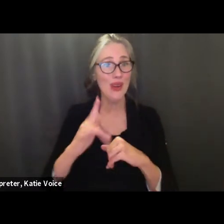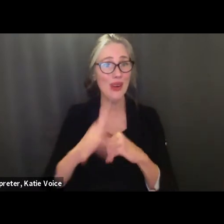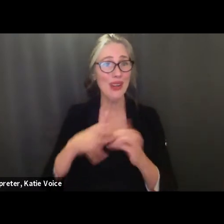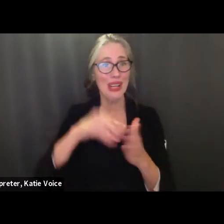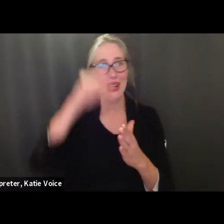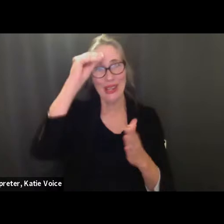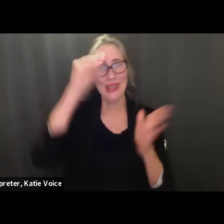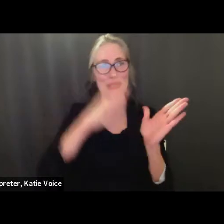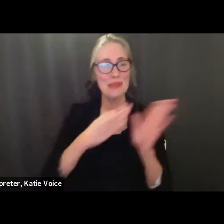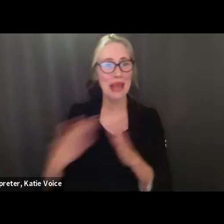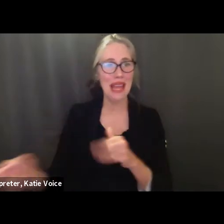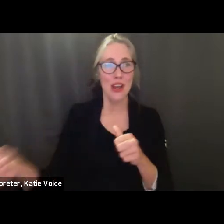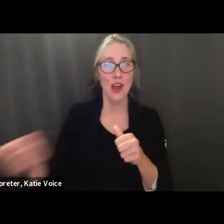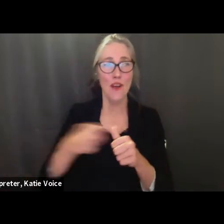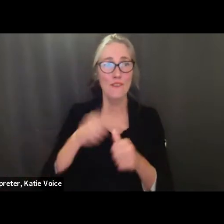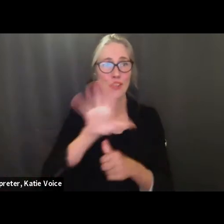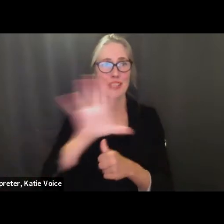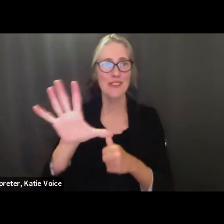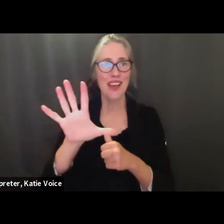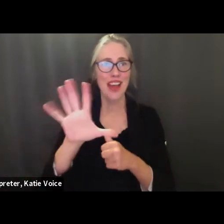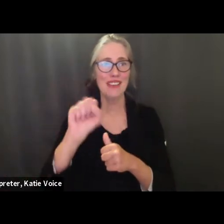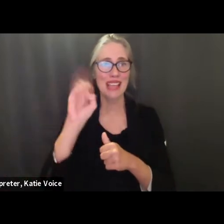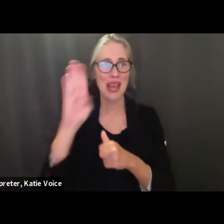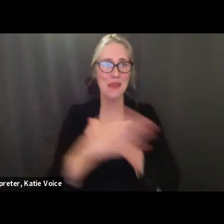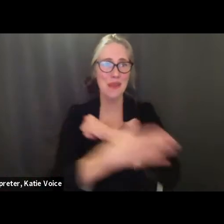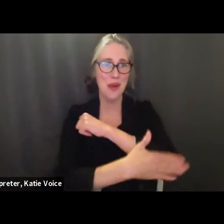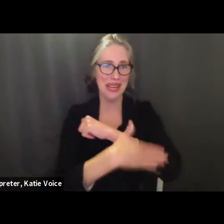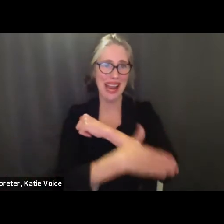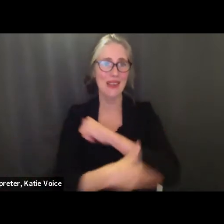First 5 Santa Barbara County.